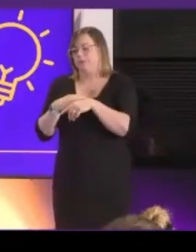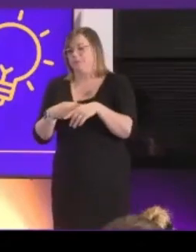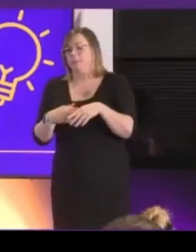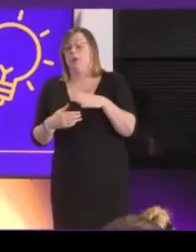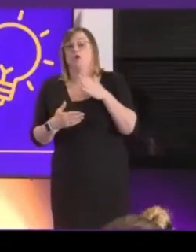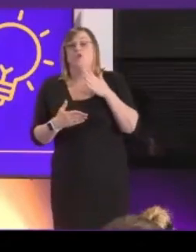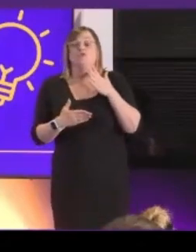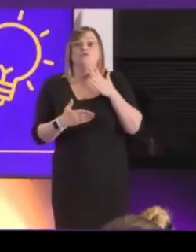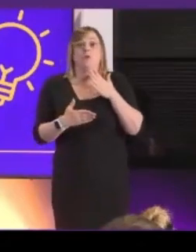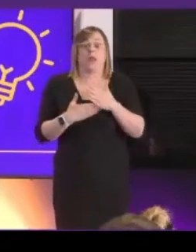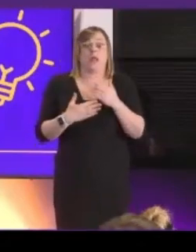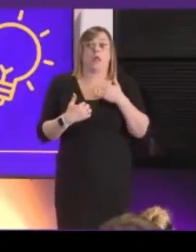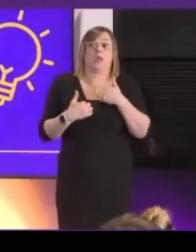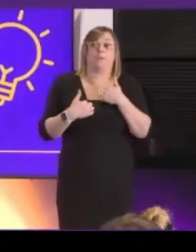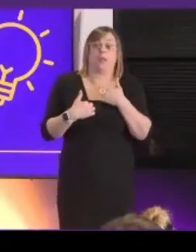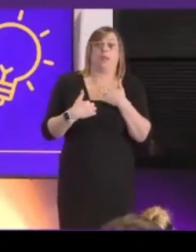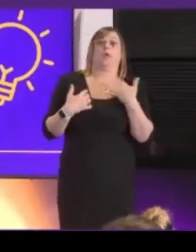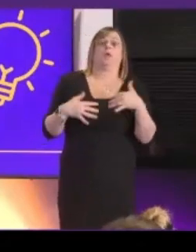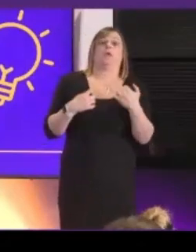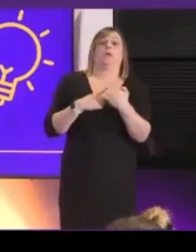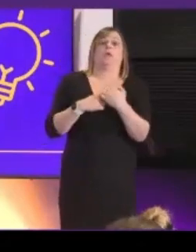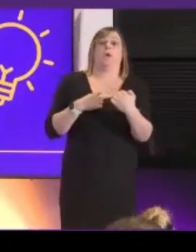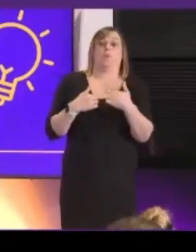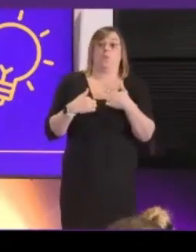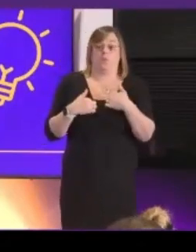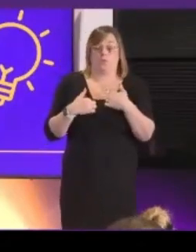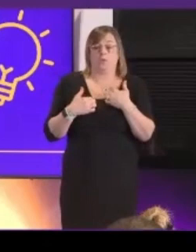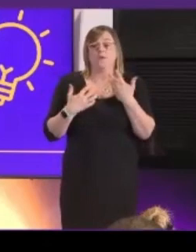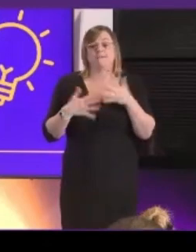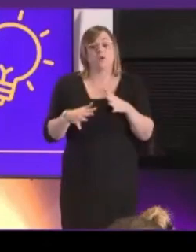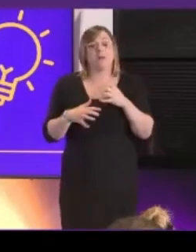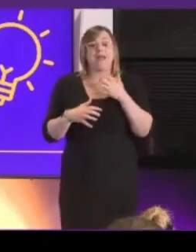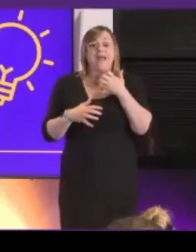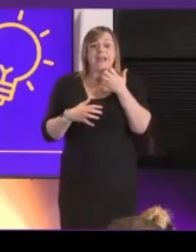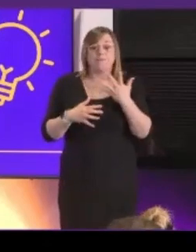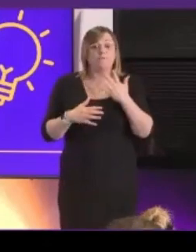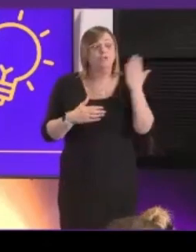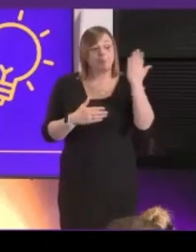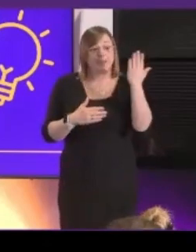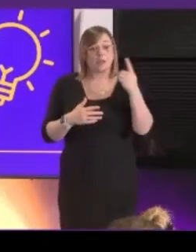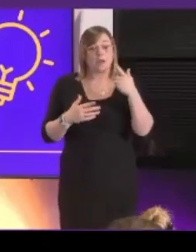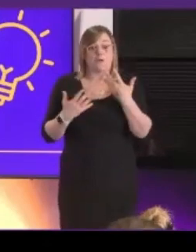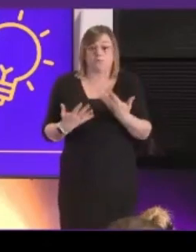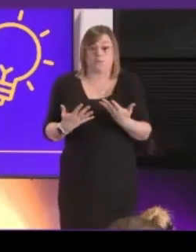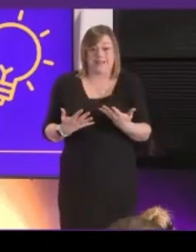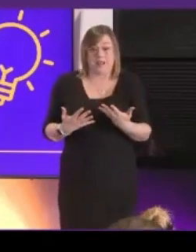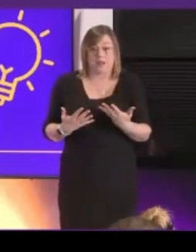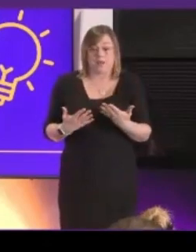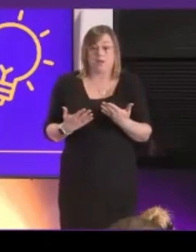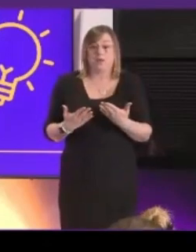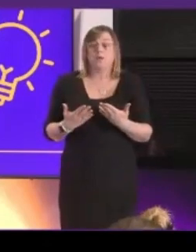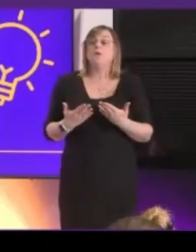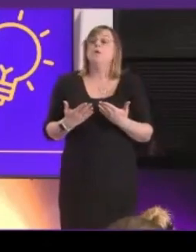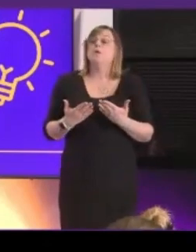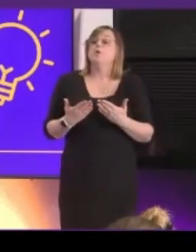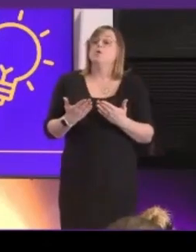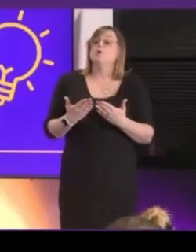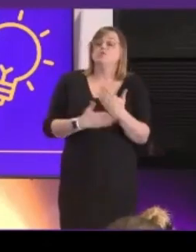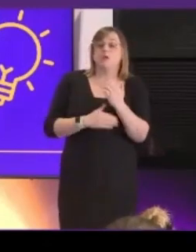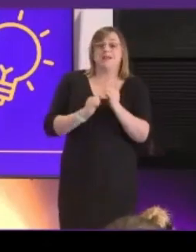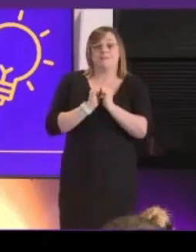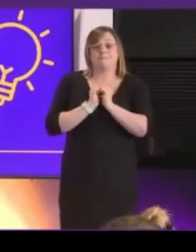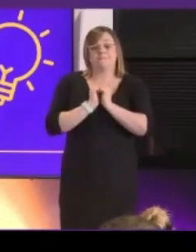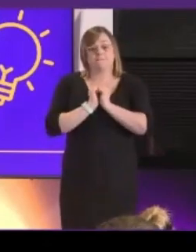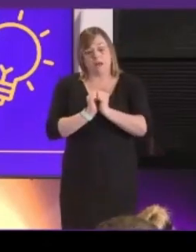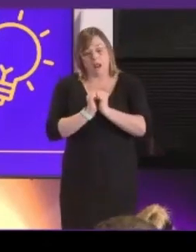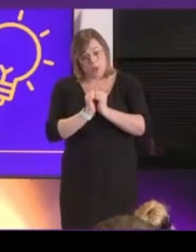really strike me, so one, and it comes through from nearly every speaker, is the real value in